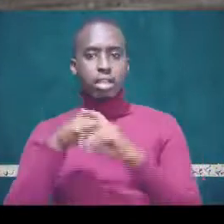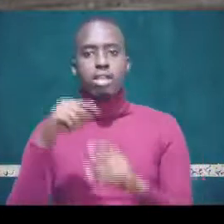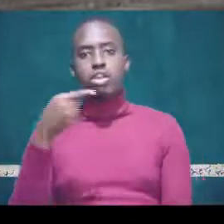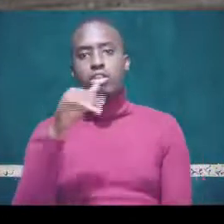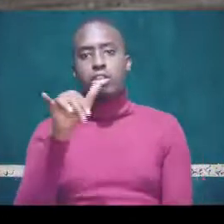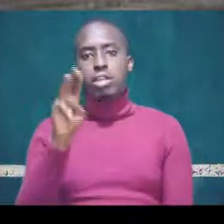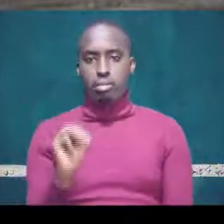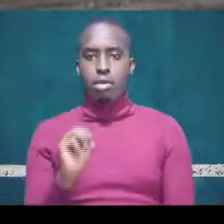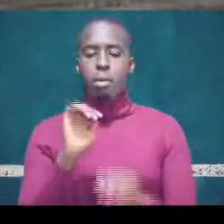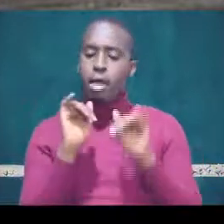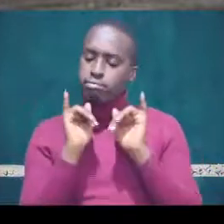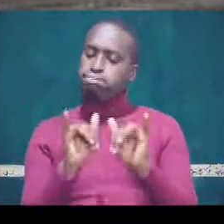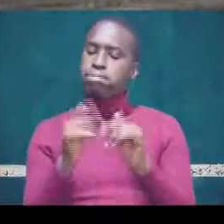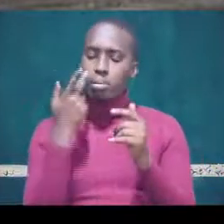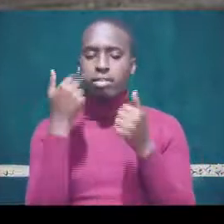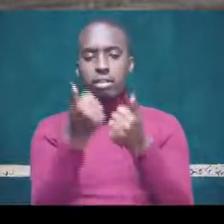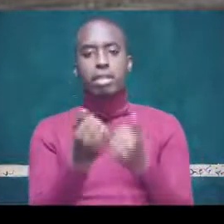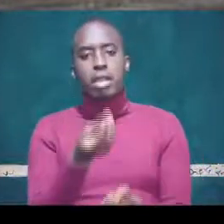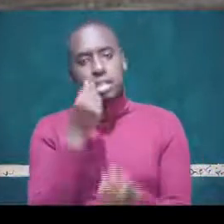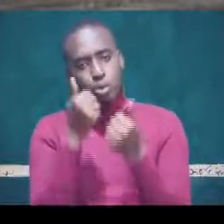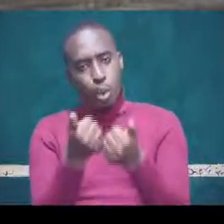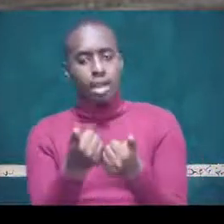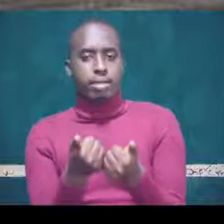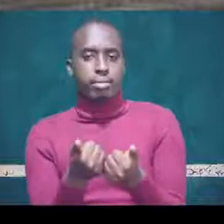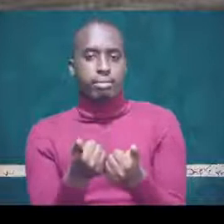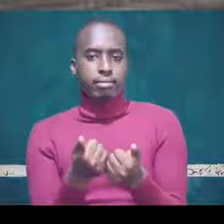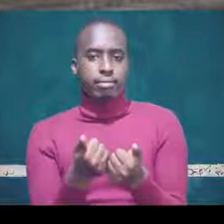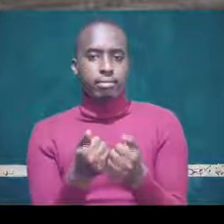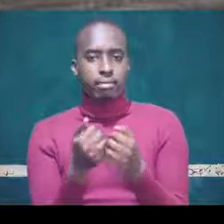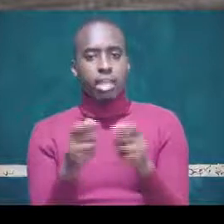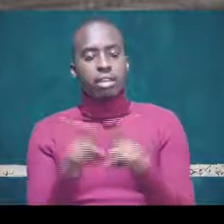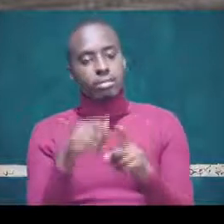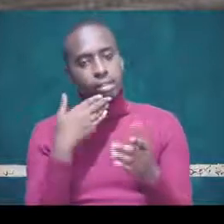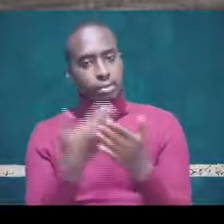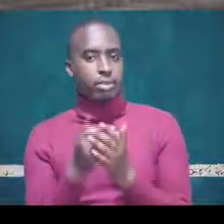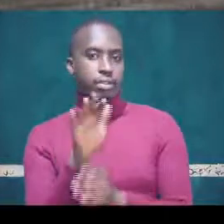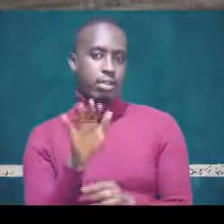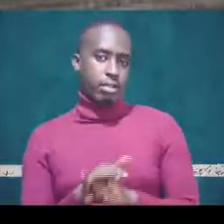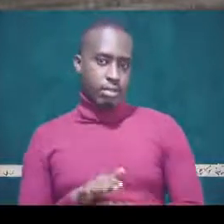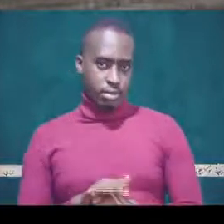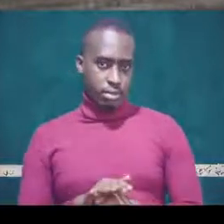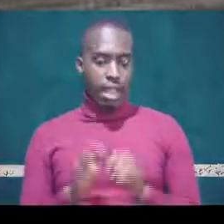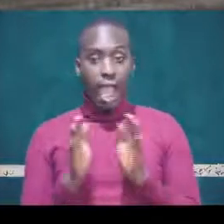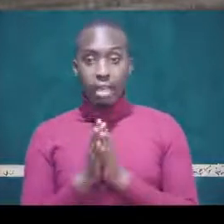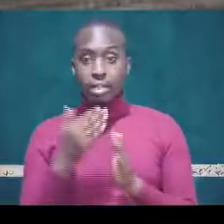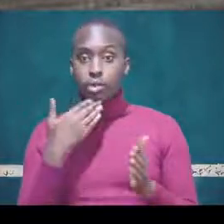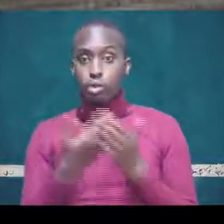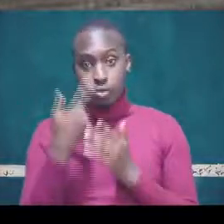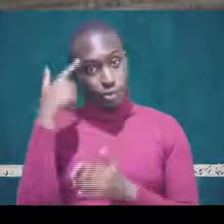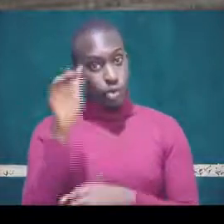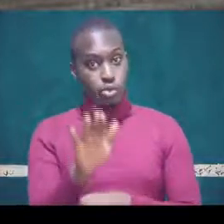they keep fit. They eat properly. They eat well. That is good. And it is good for you